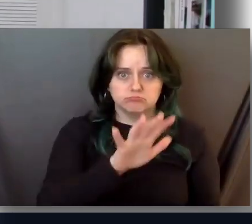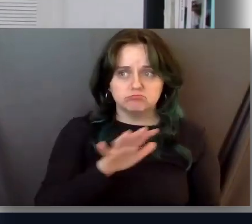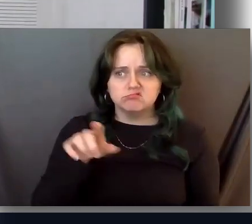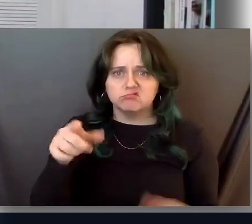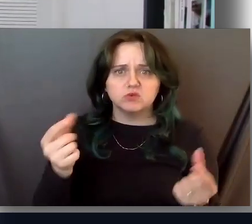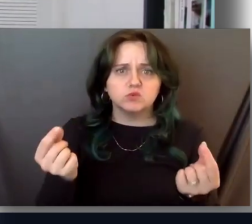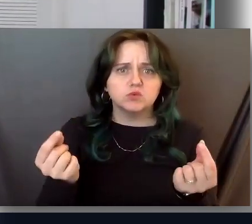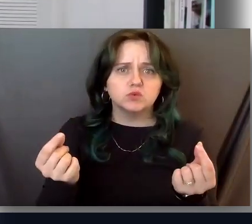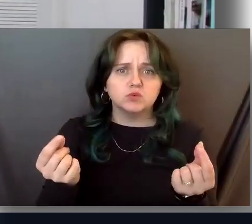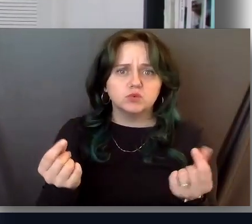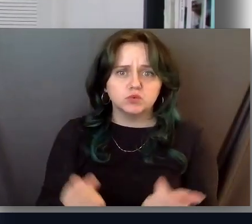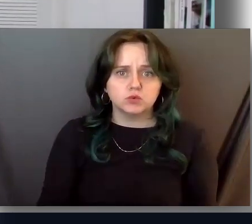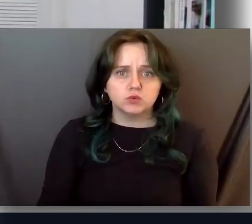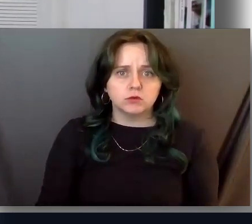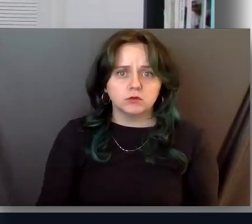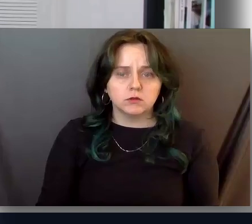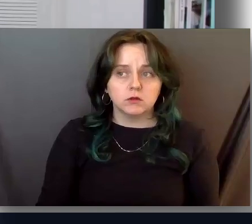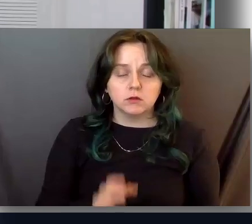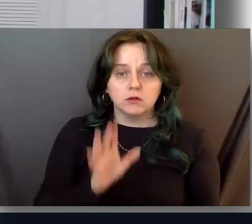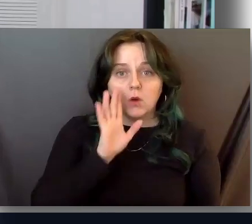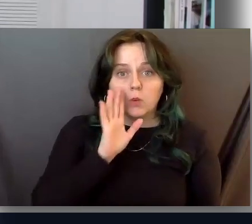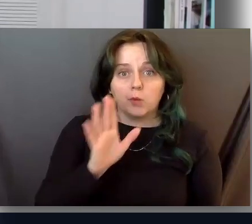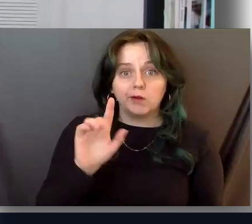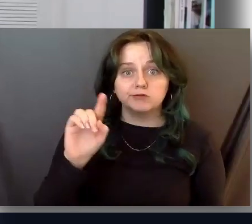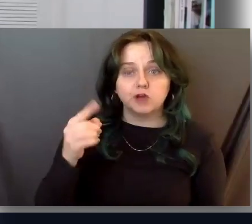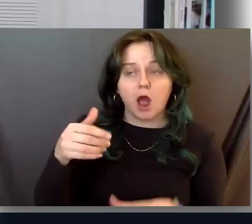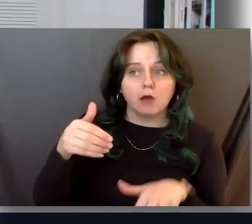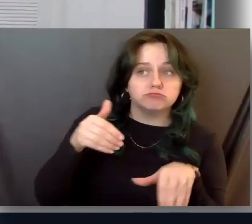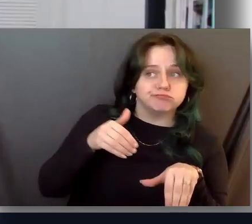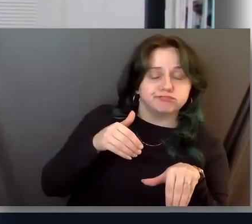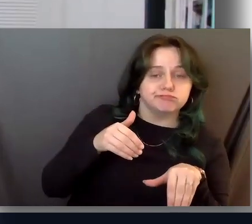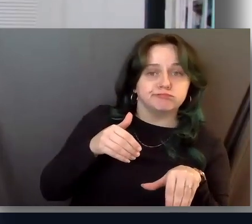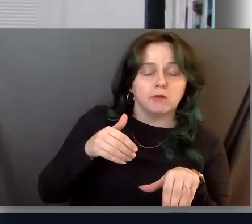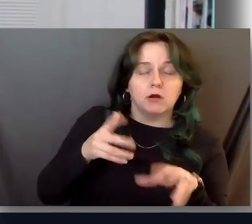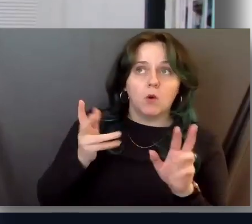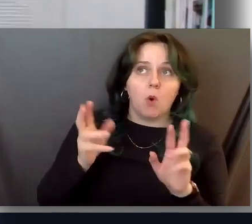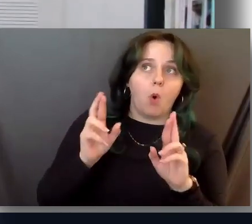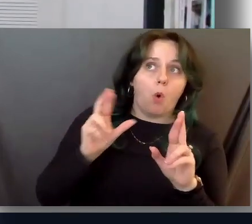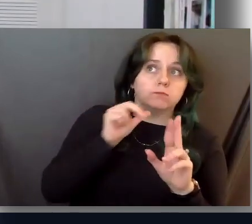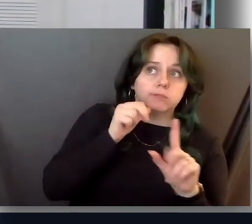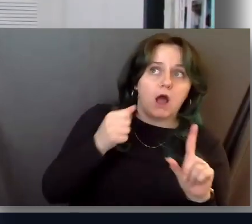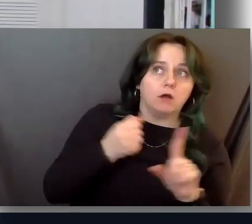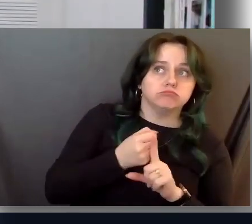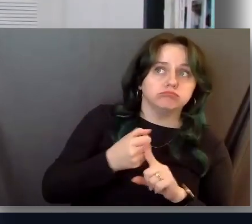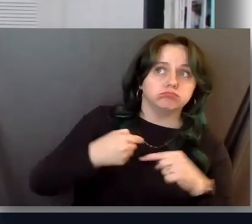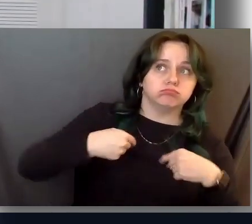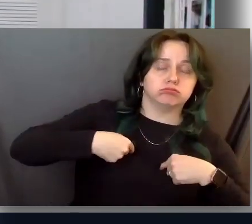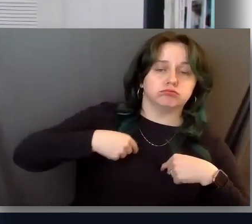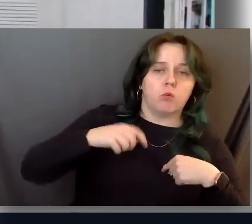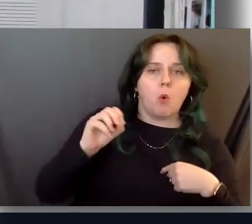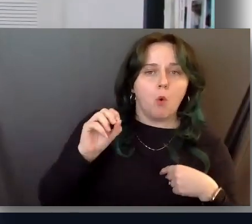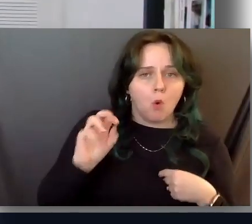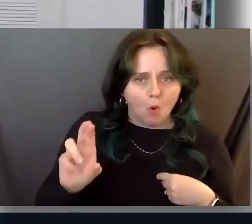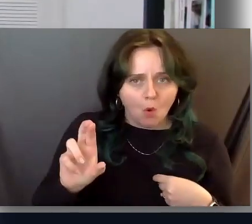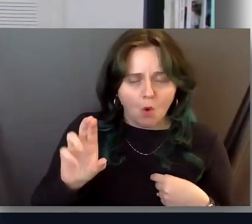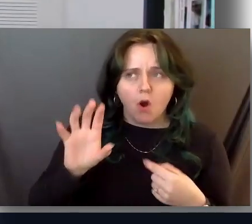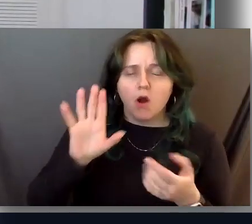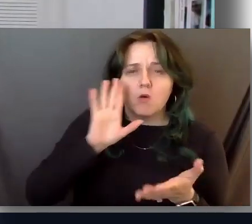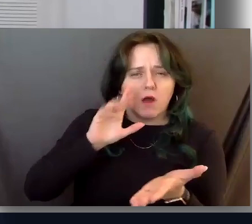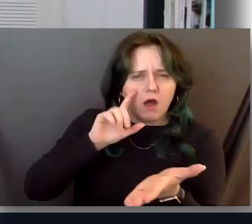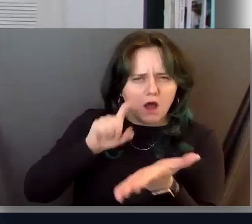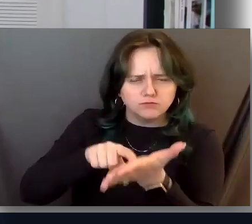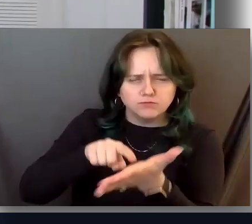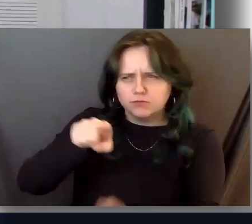Will they stand back and hope that this doesn't affect them? Or will